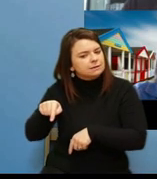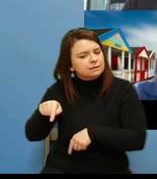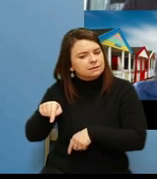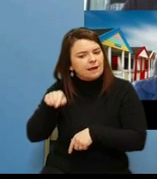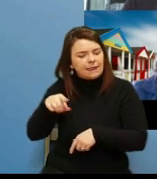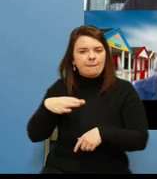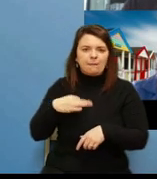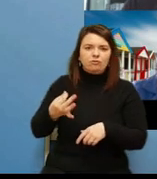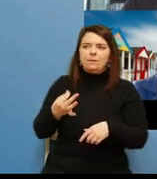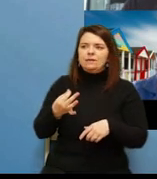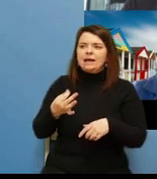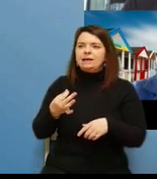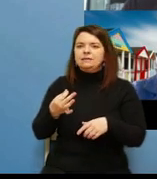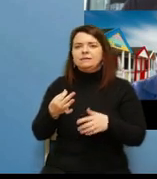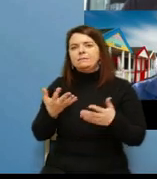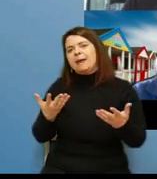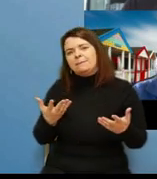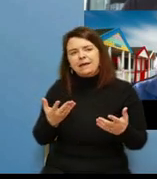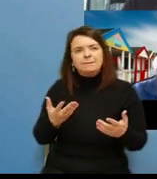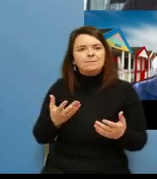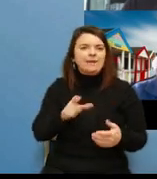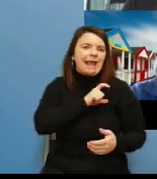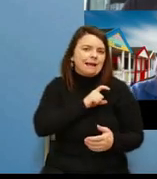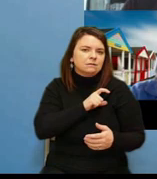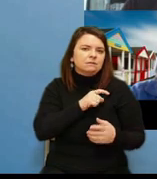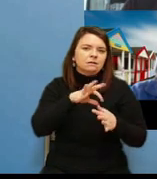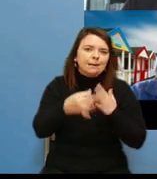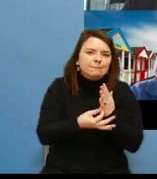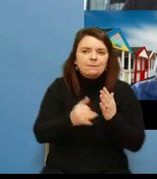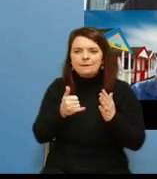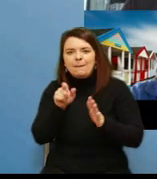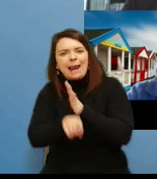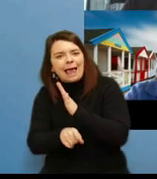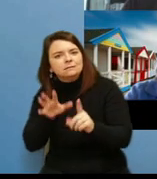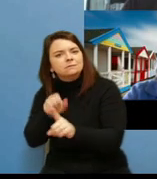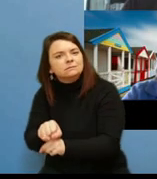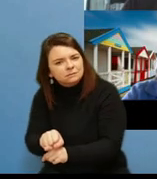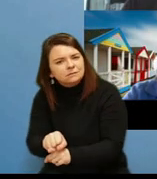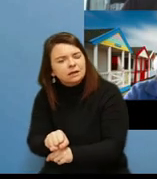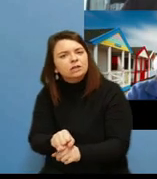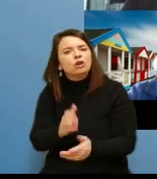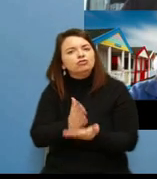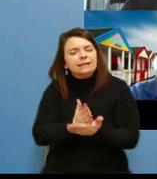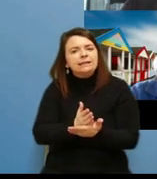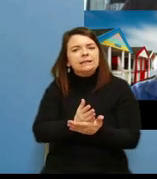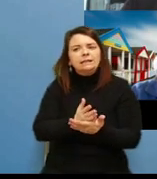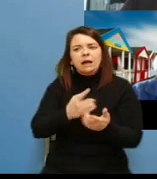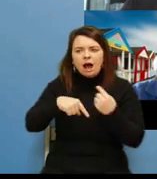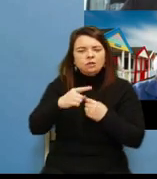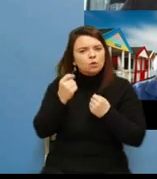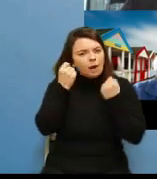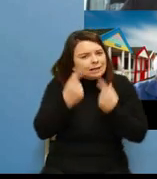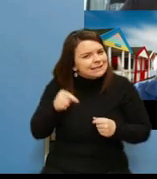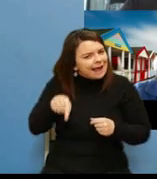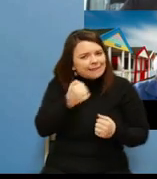clinician, they're the ones I worry about the most. You know, they're the ones that might present late with you know, cancer symptoms, various things. So to me, there's a bit